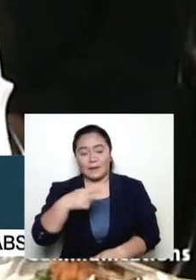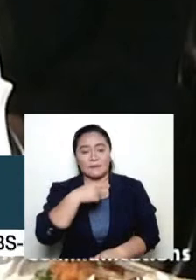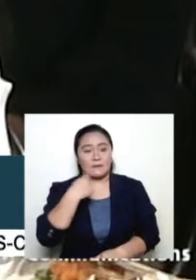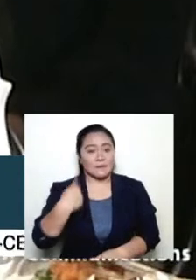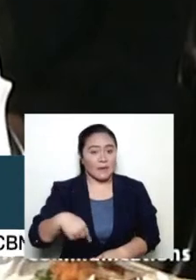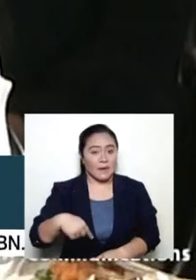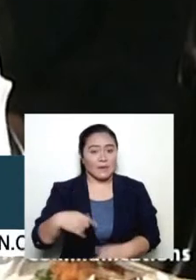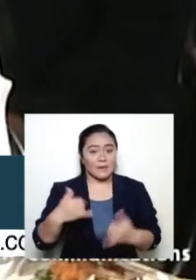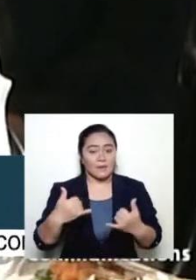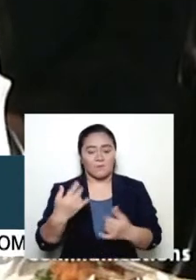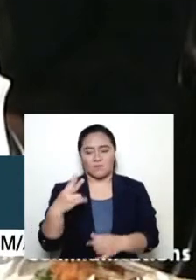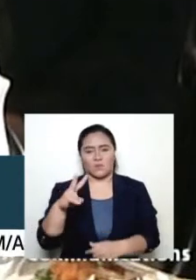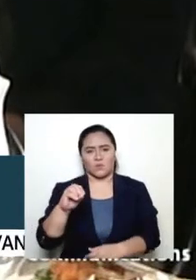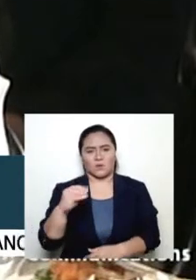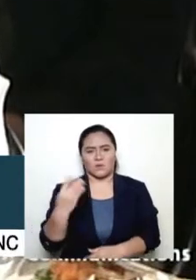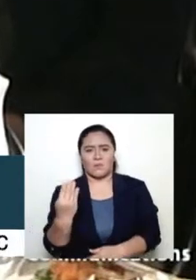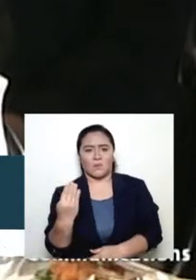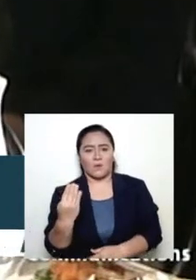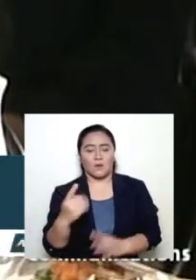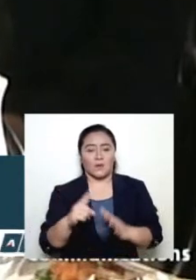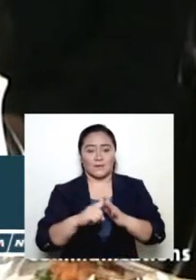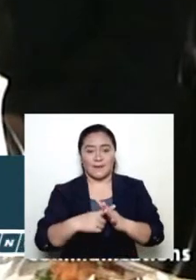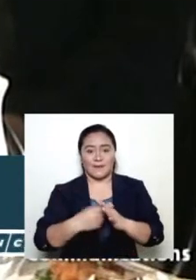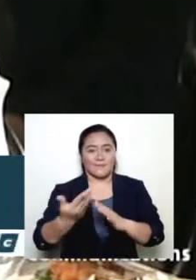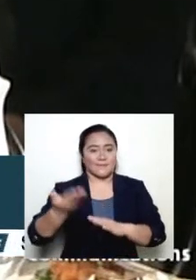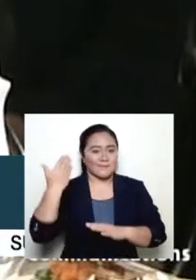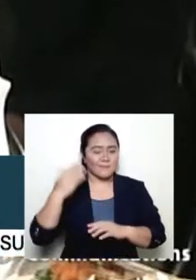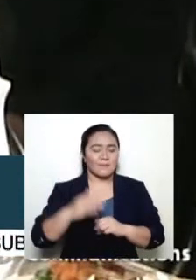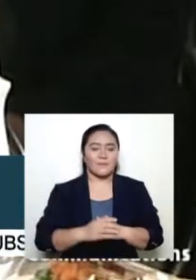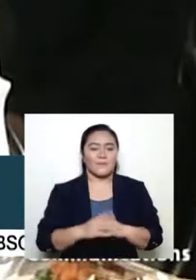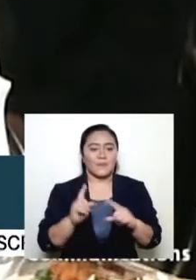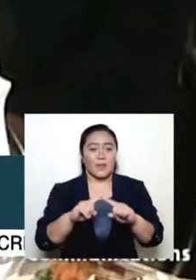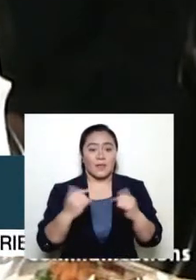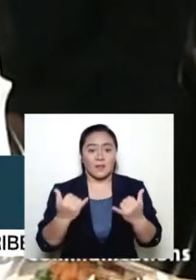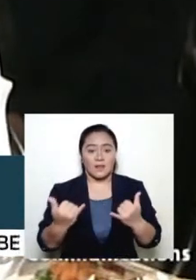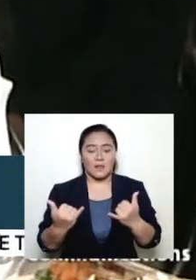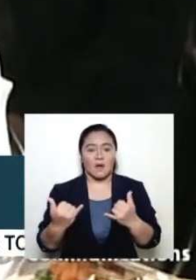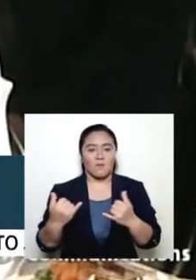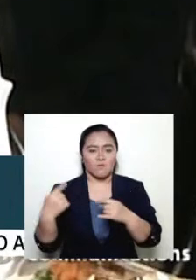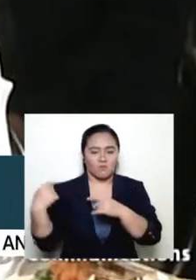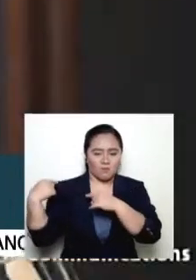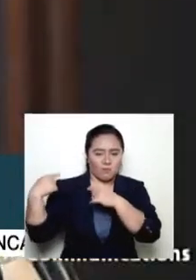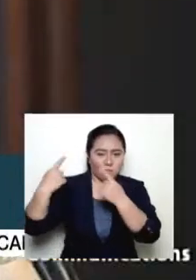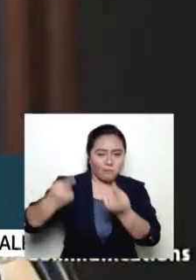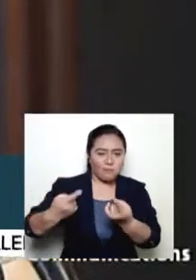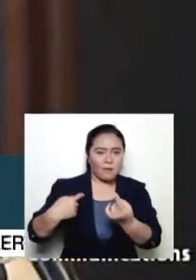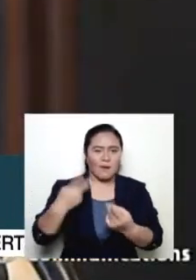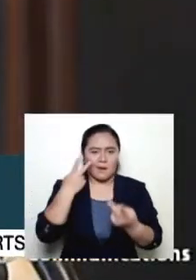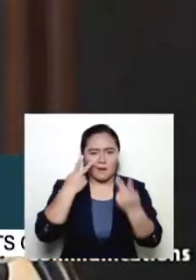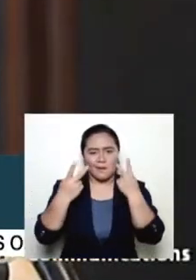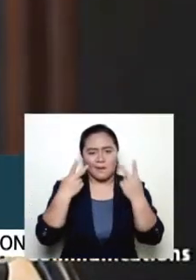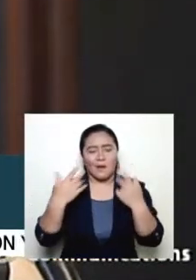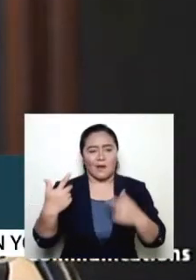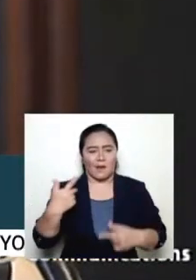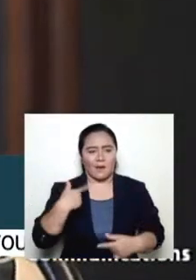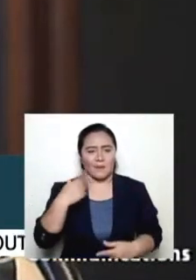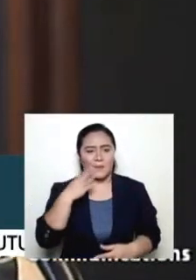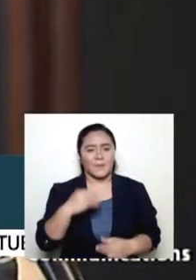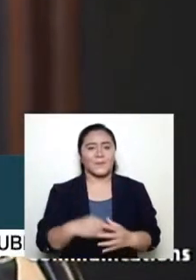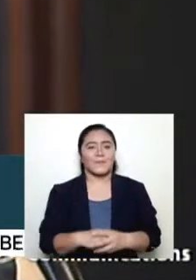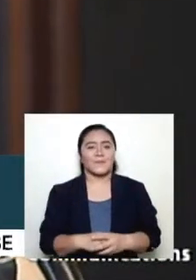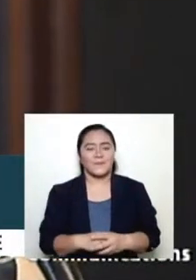2014. And we have weathered all of these crises very well.